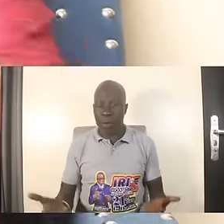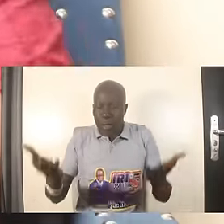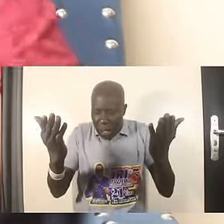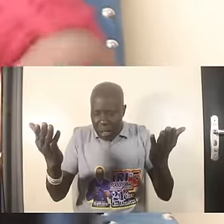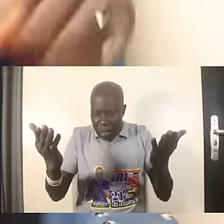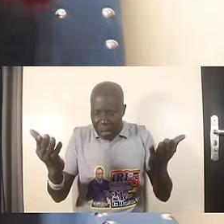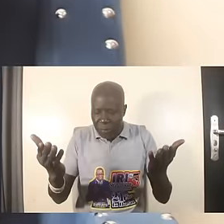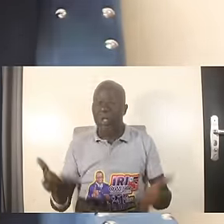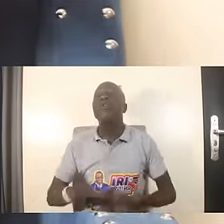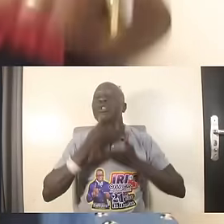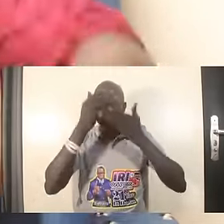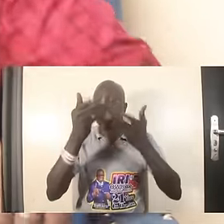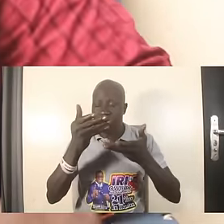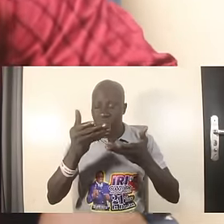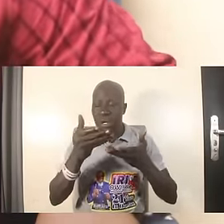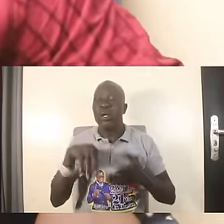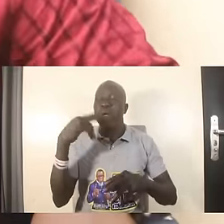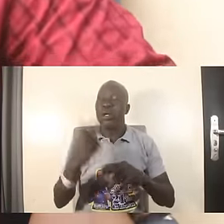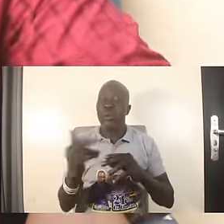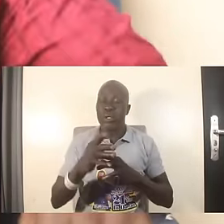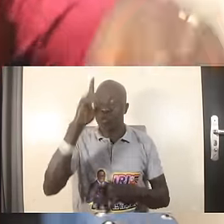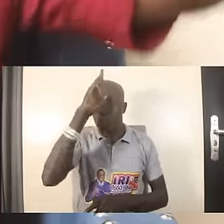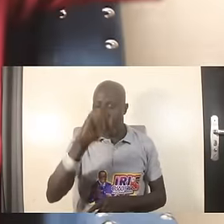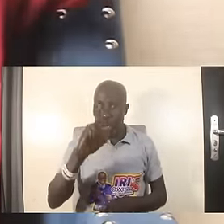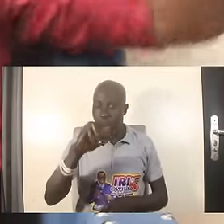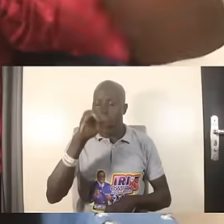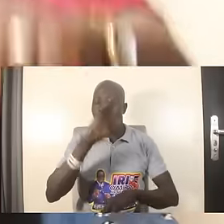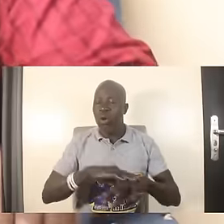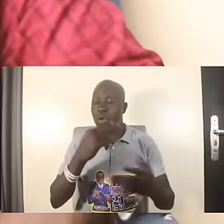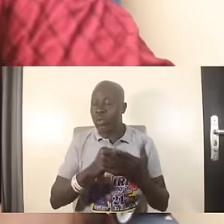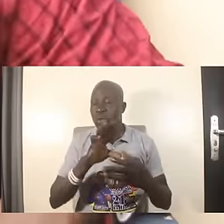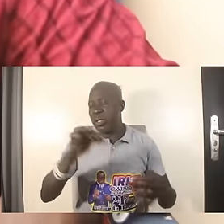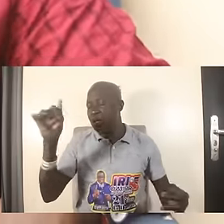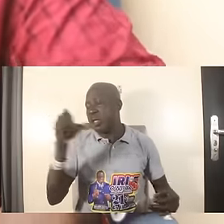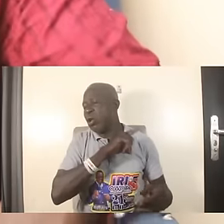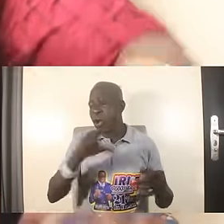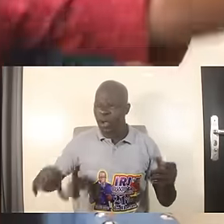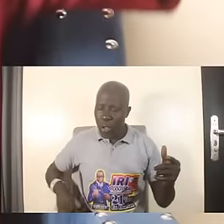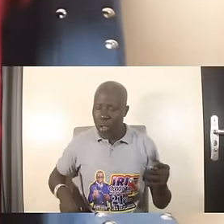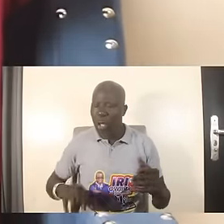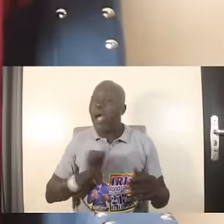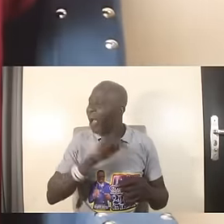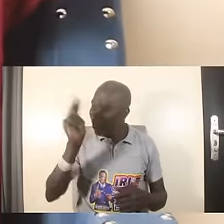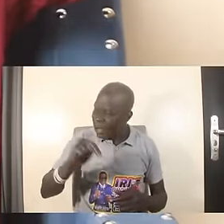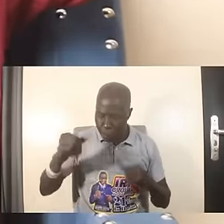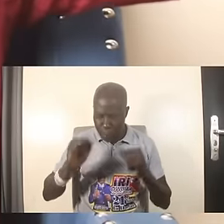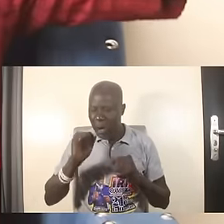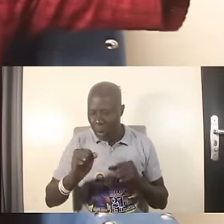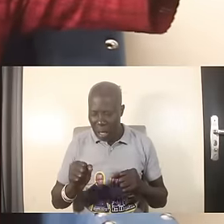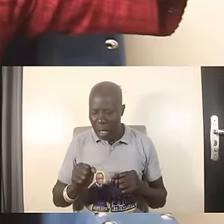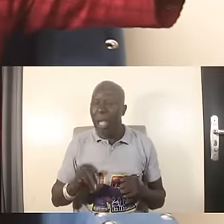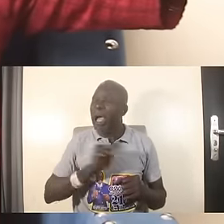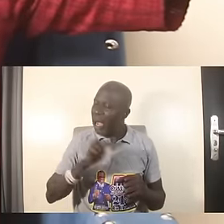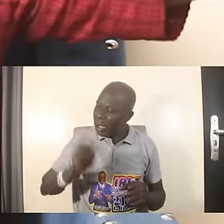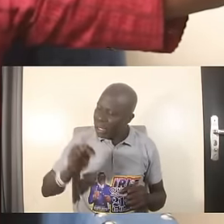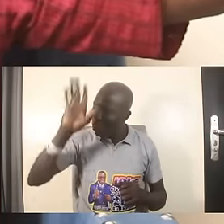Lift up your head. You will shout. The name of Jesus Christ. You call the spirit. Lord, I need your power. That